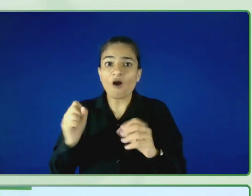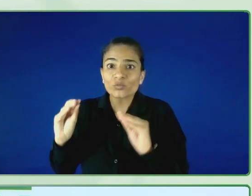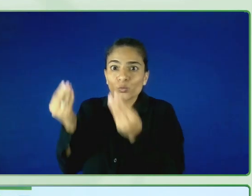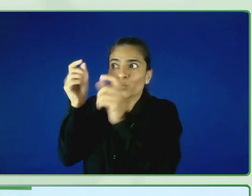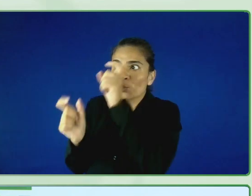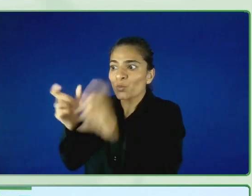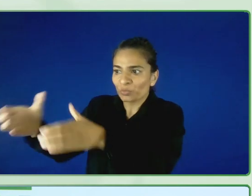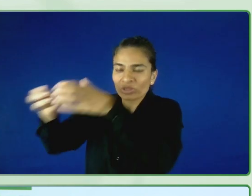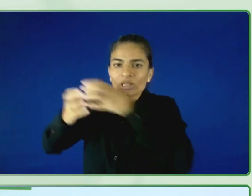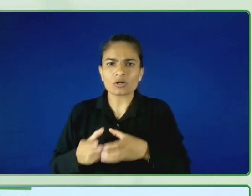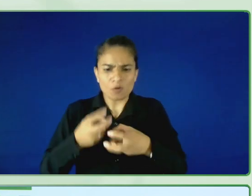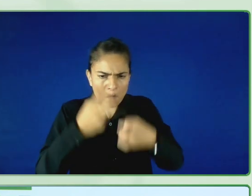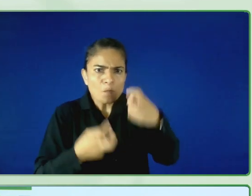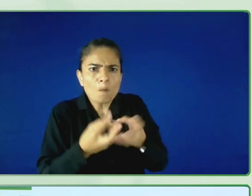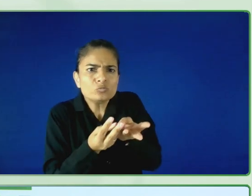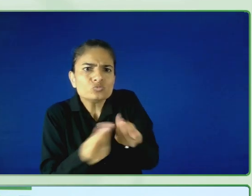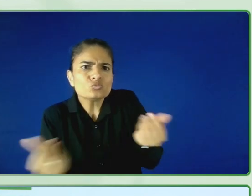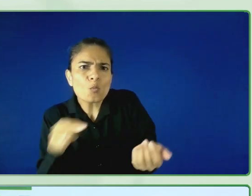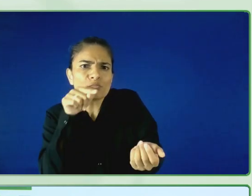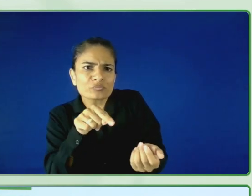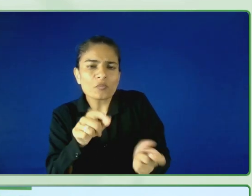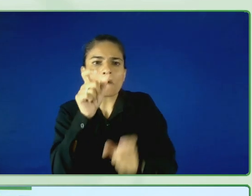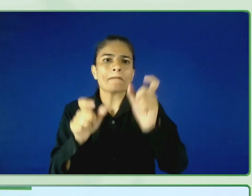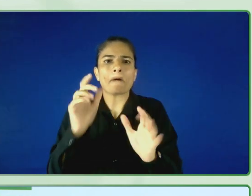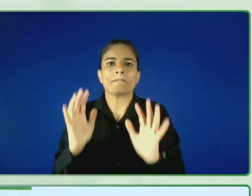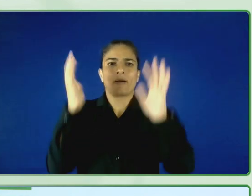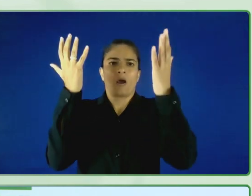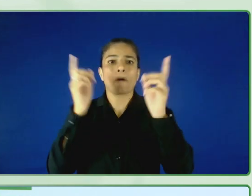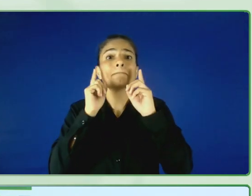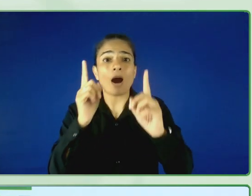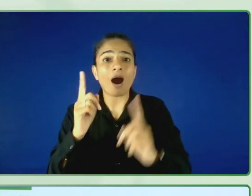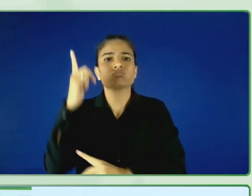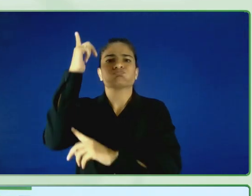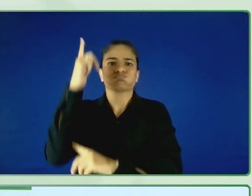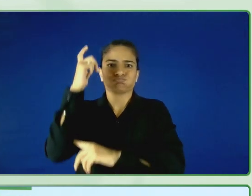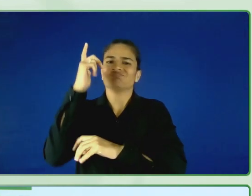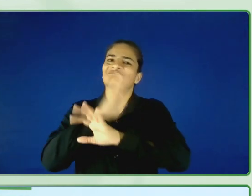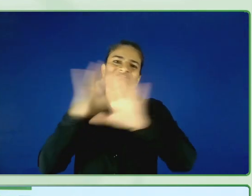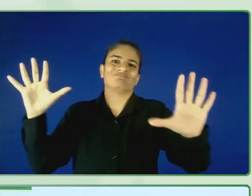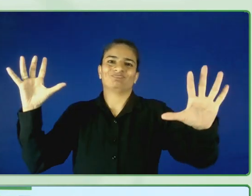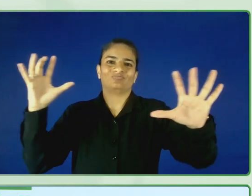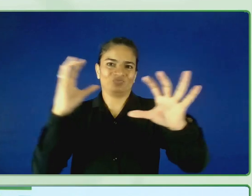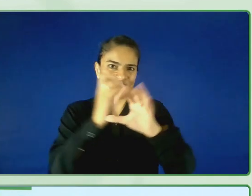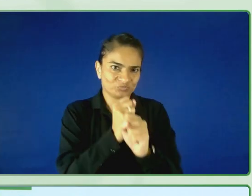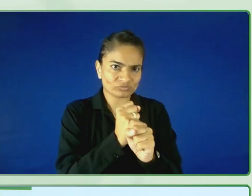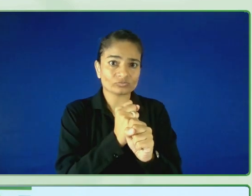continue this amazing journey? And they said, we can't because there's no path. And they left, and we felt very bad about it. That's when we decided that we